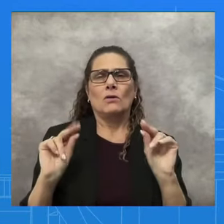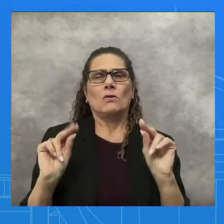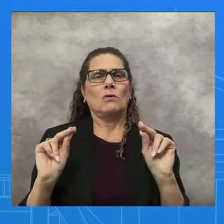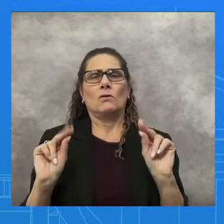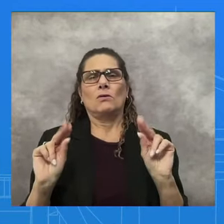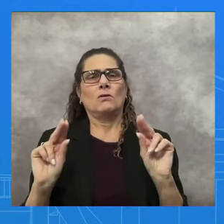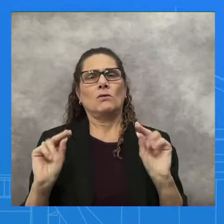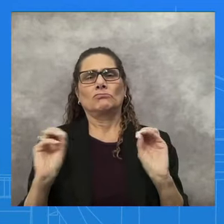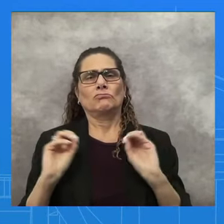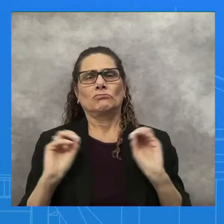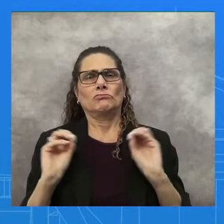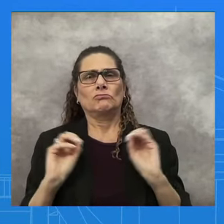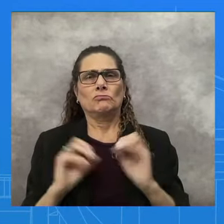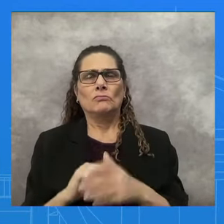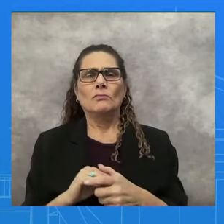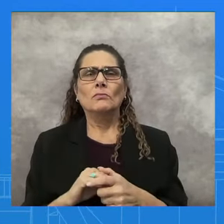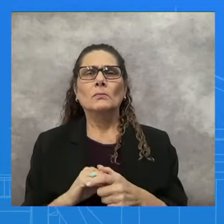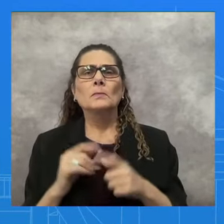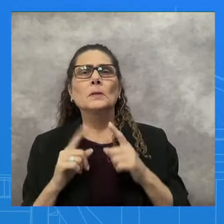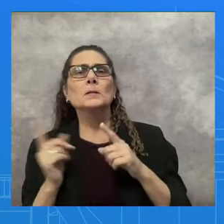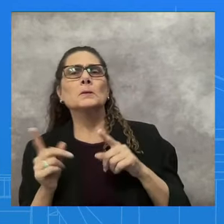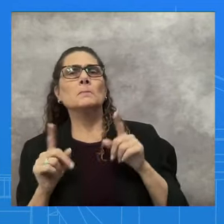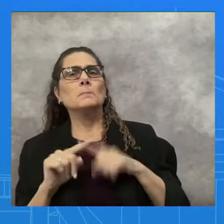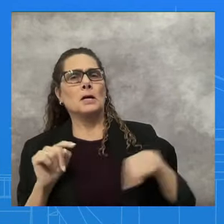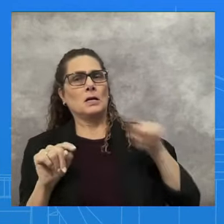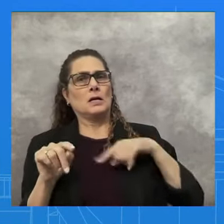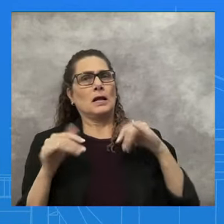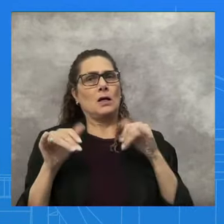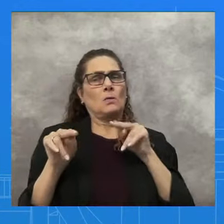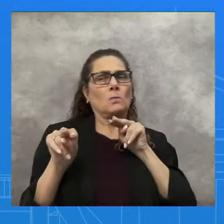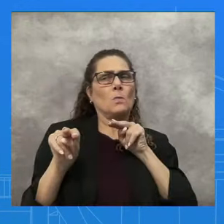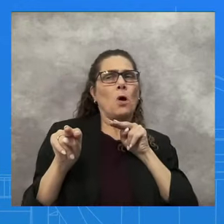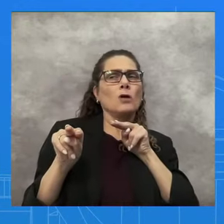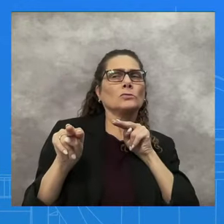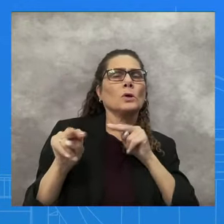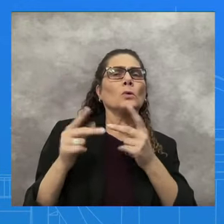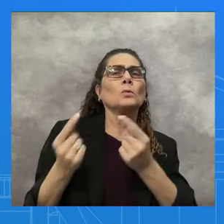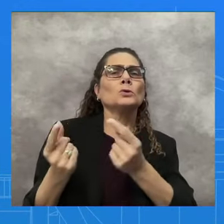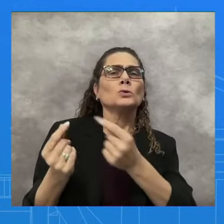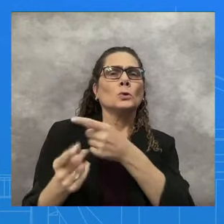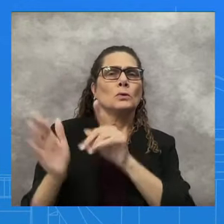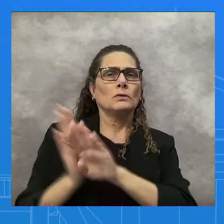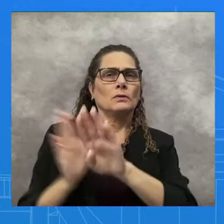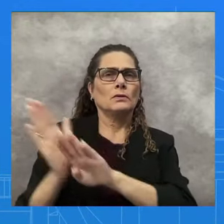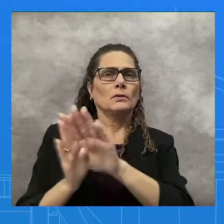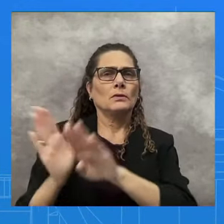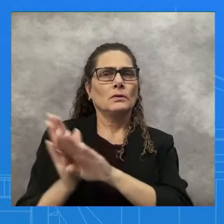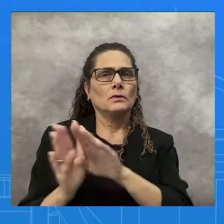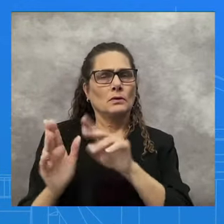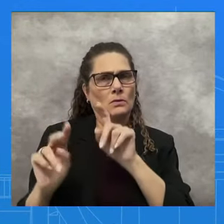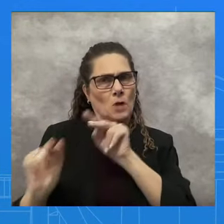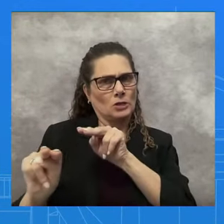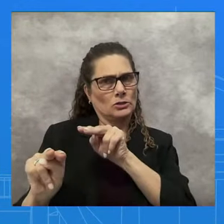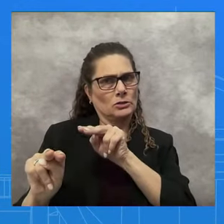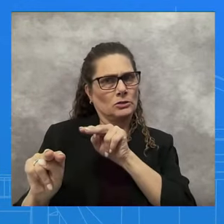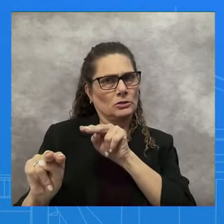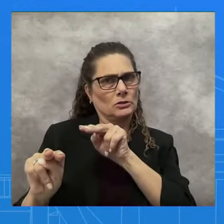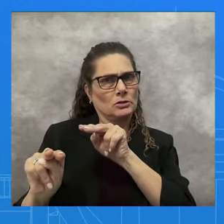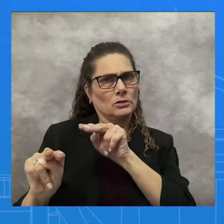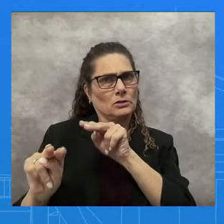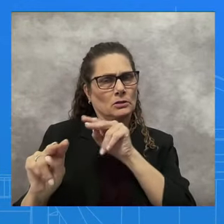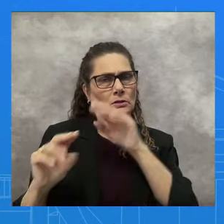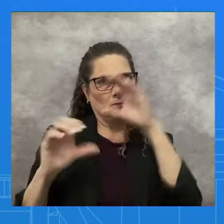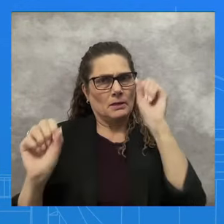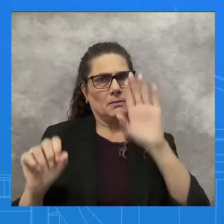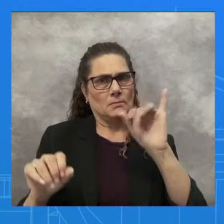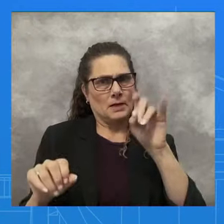monitoring this Russian activity, and we will continue to take it very seriously. President Biden has been kept fully informed and regularly informed by his national